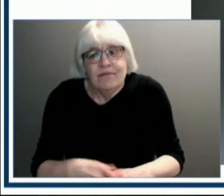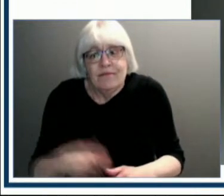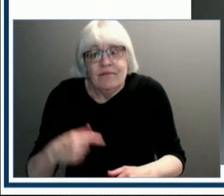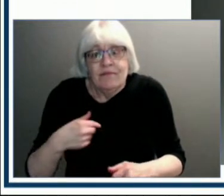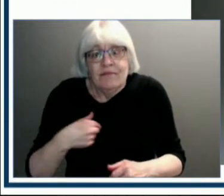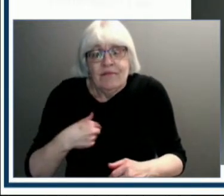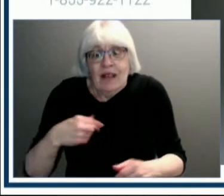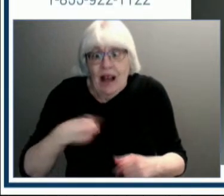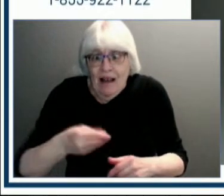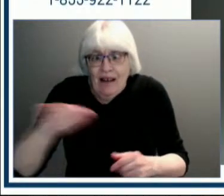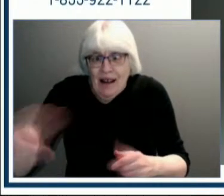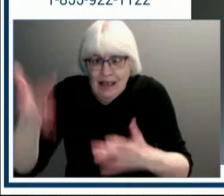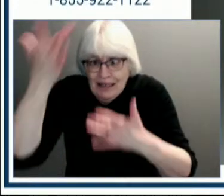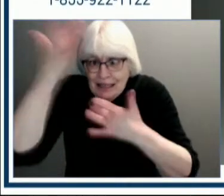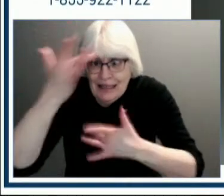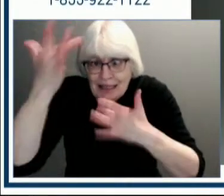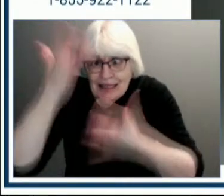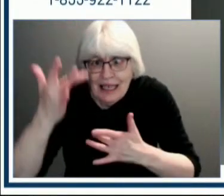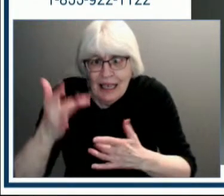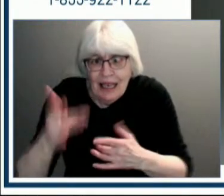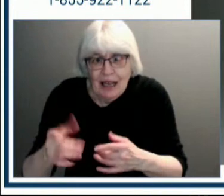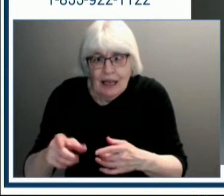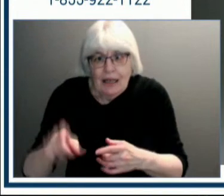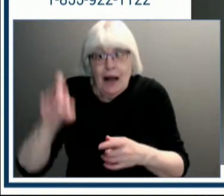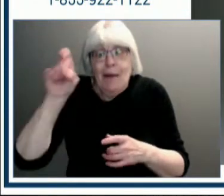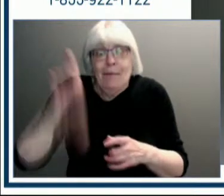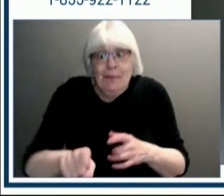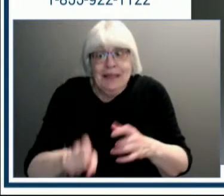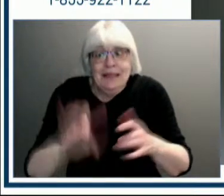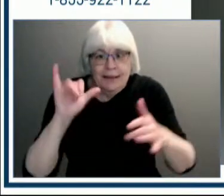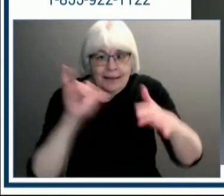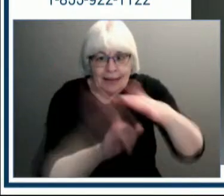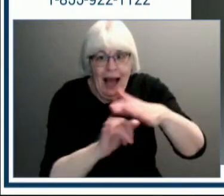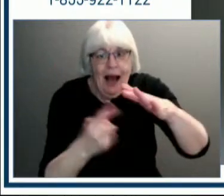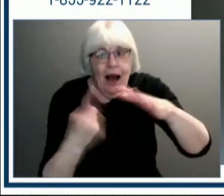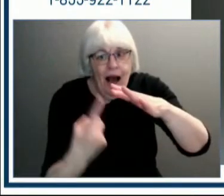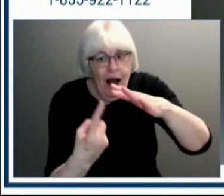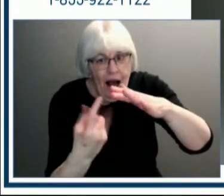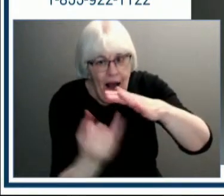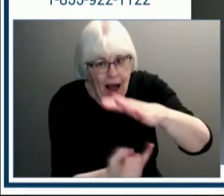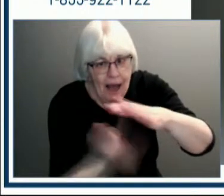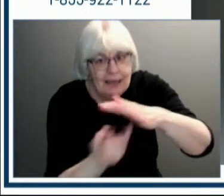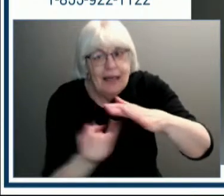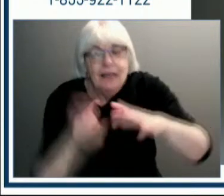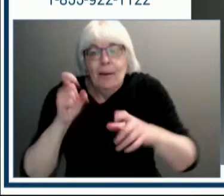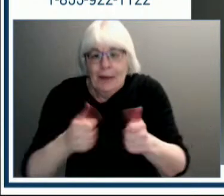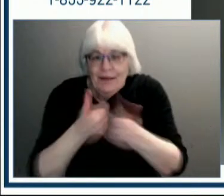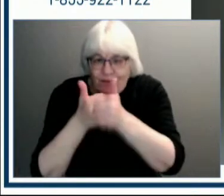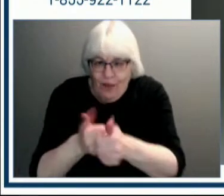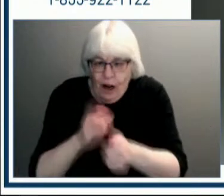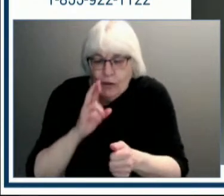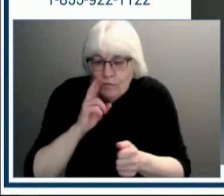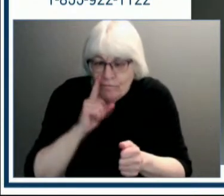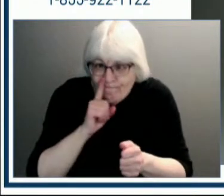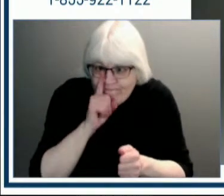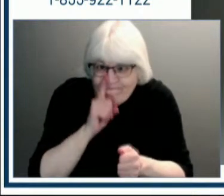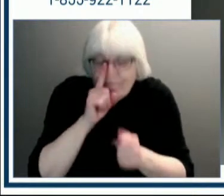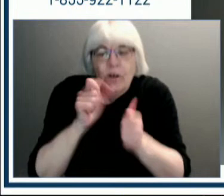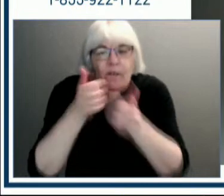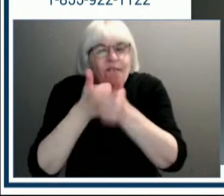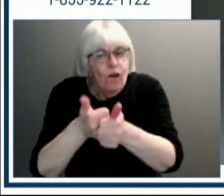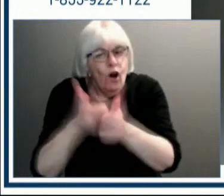possible case and have to fully isolate and follow testing requirements. This is a lot of new information, and we know